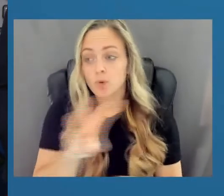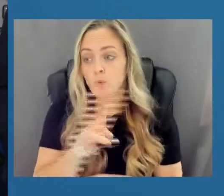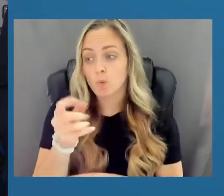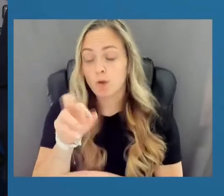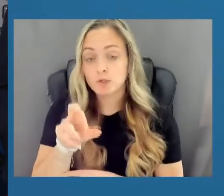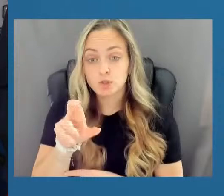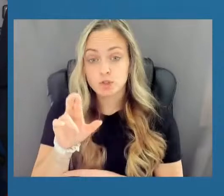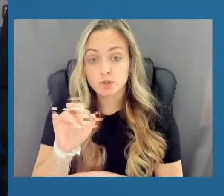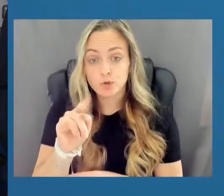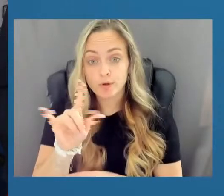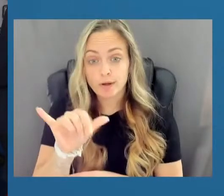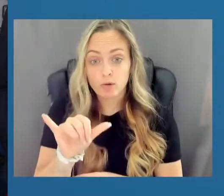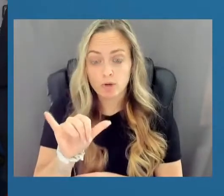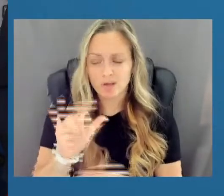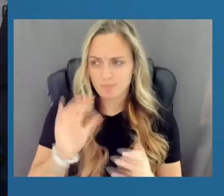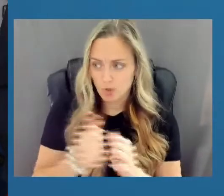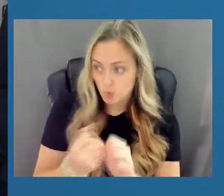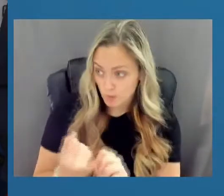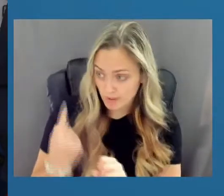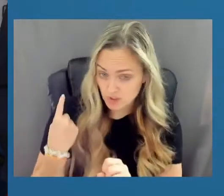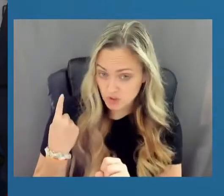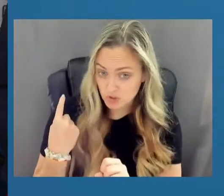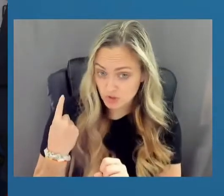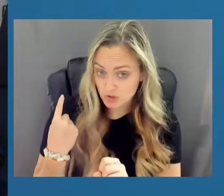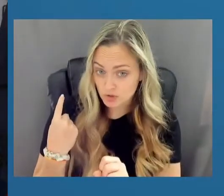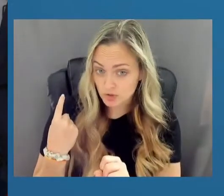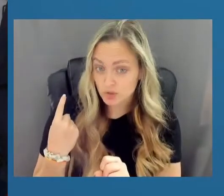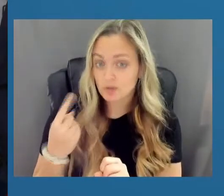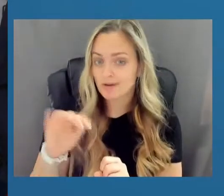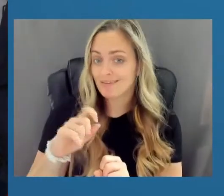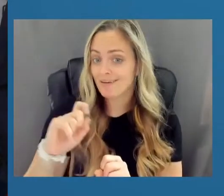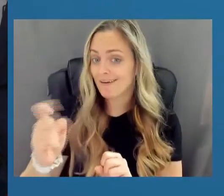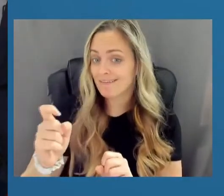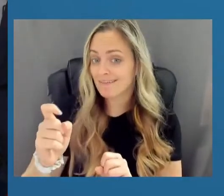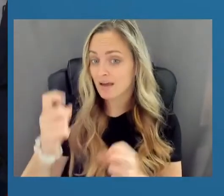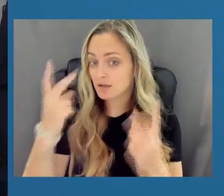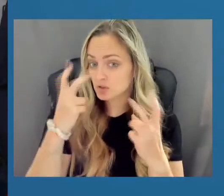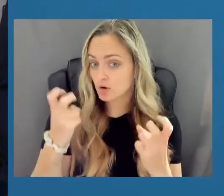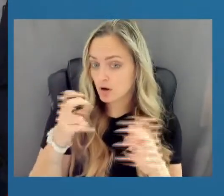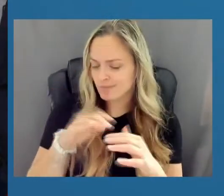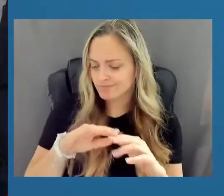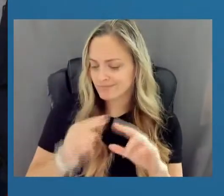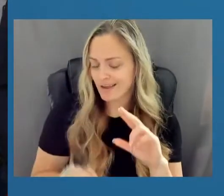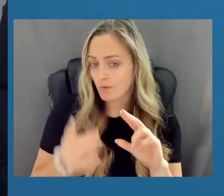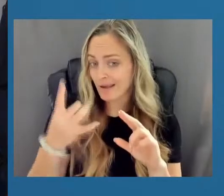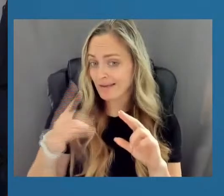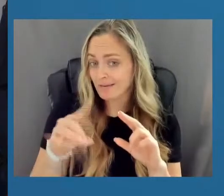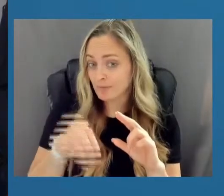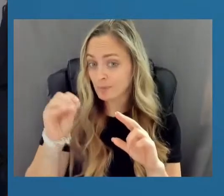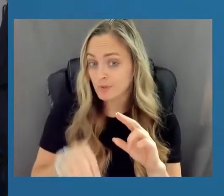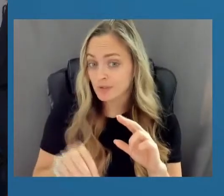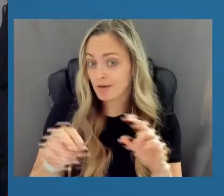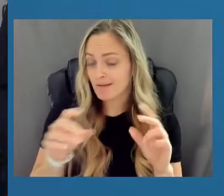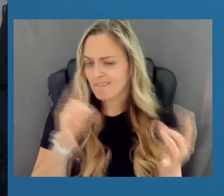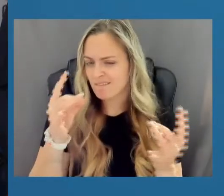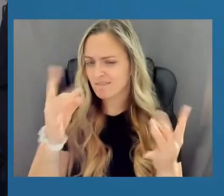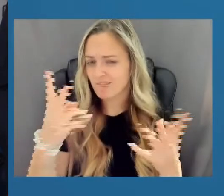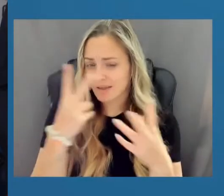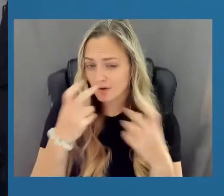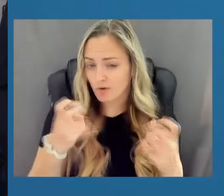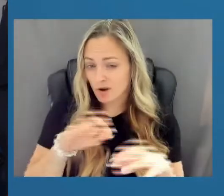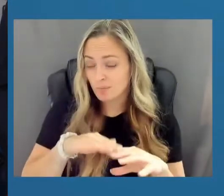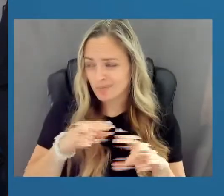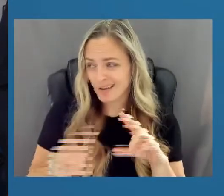compared to just last year alone, index crime is down 18%, violent crime down